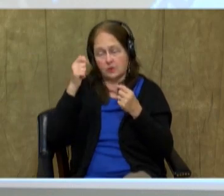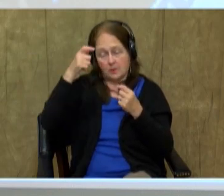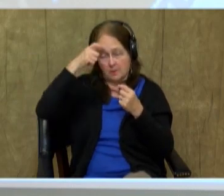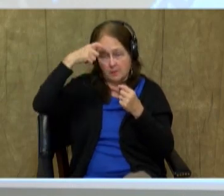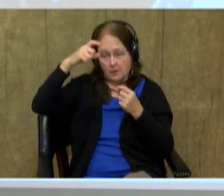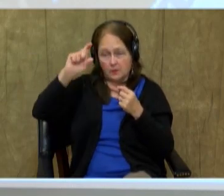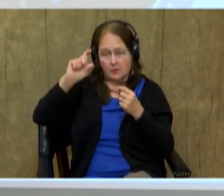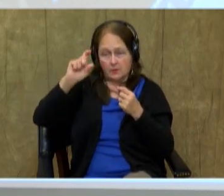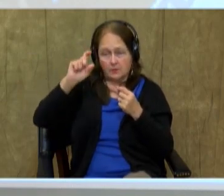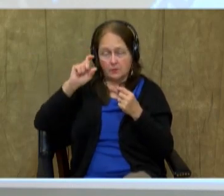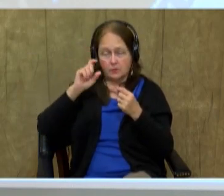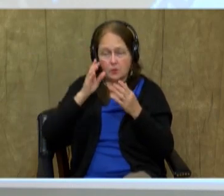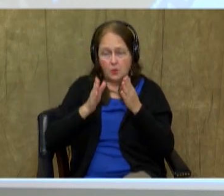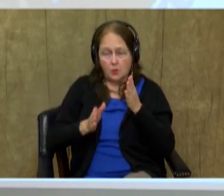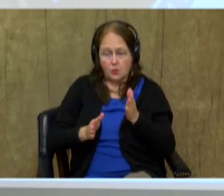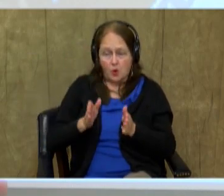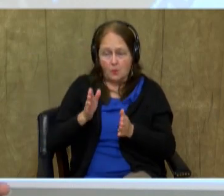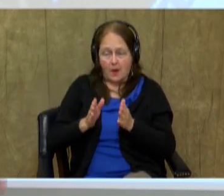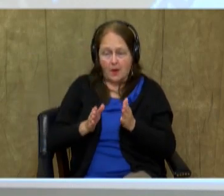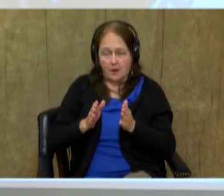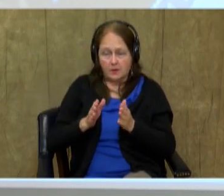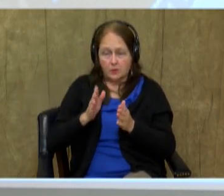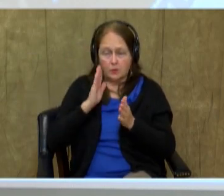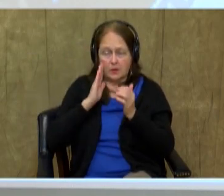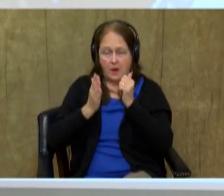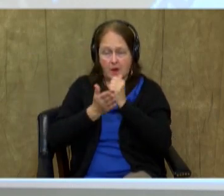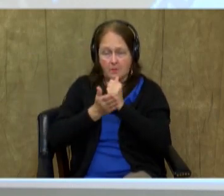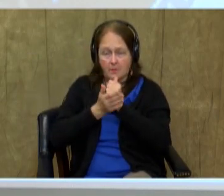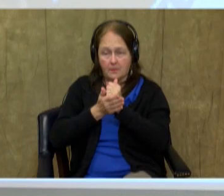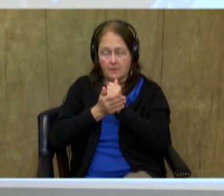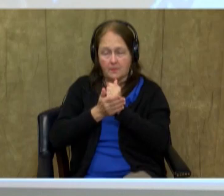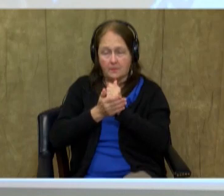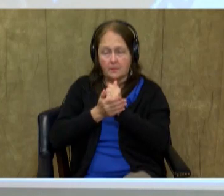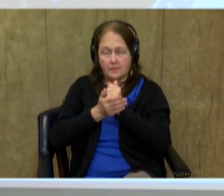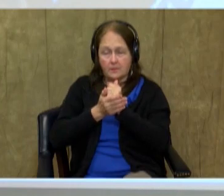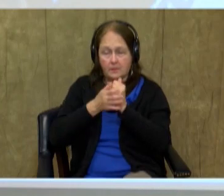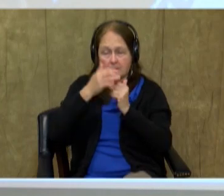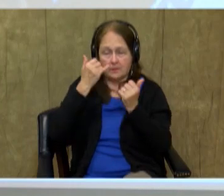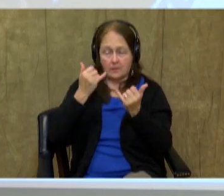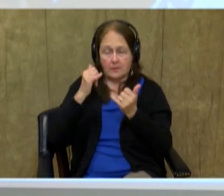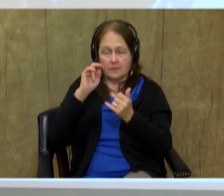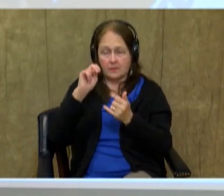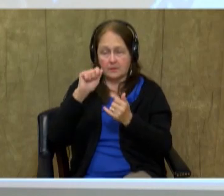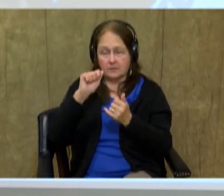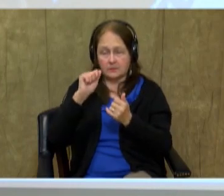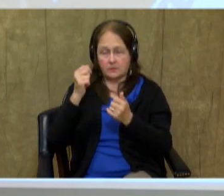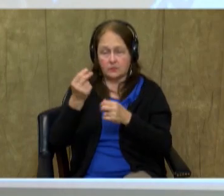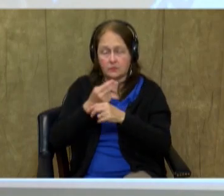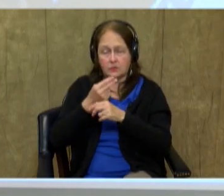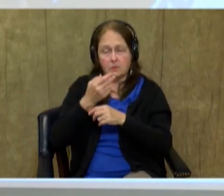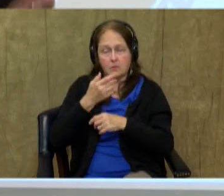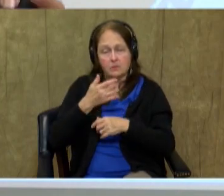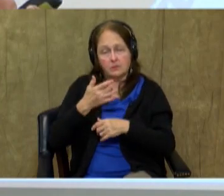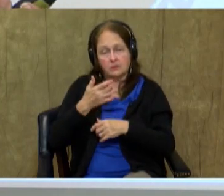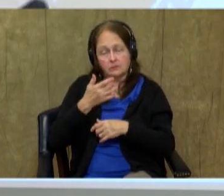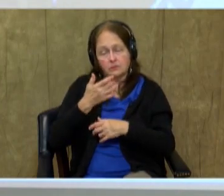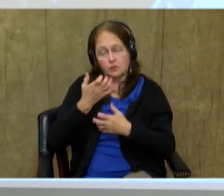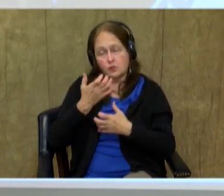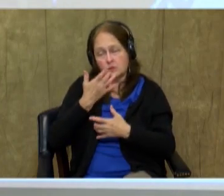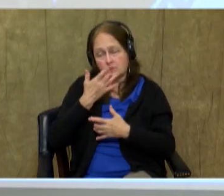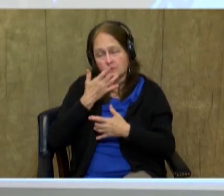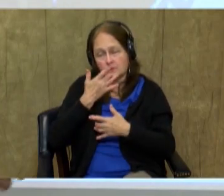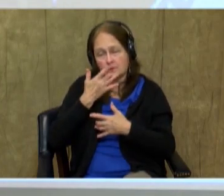moon, robotics had come such a far way that it could be done robotically, and NASA always prefers to send a